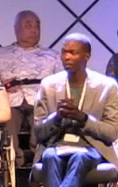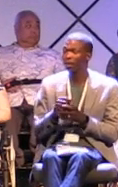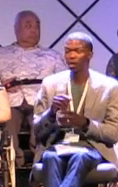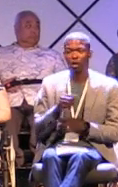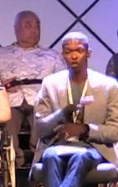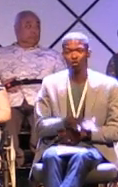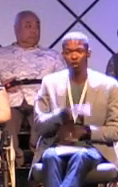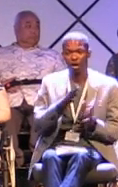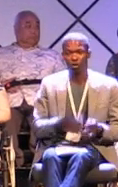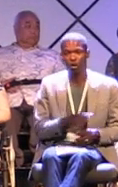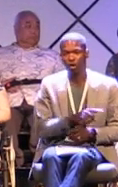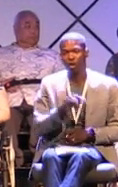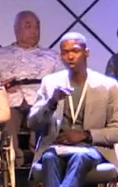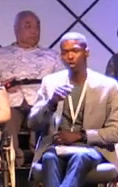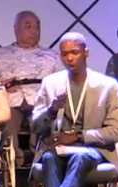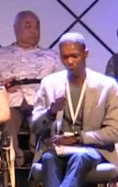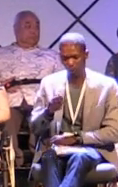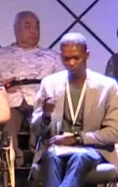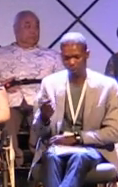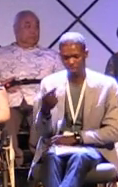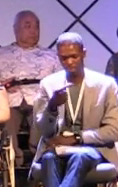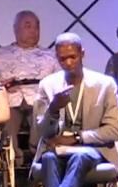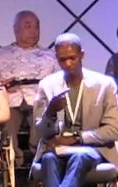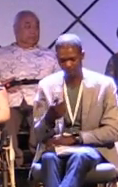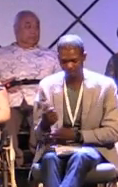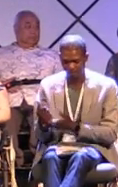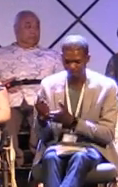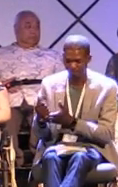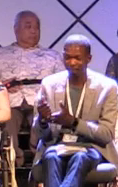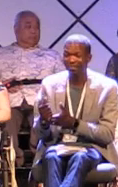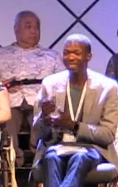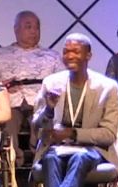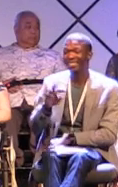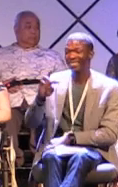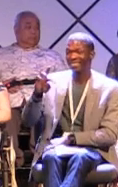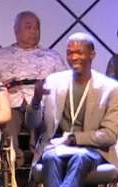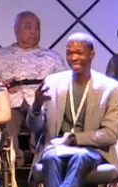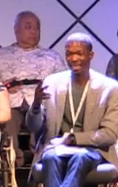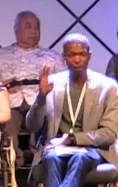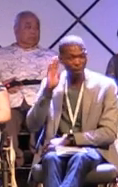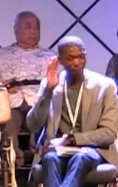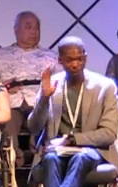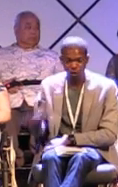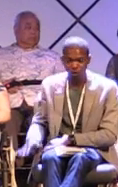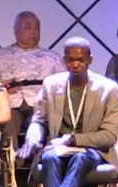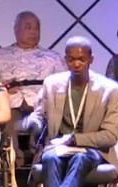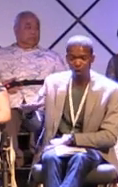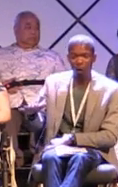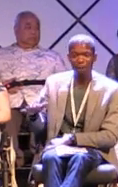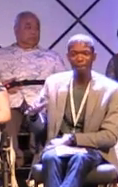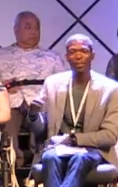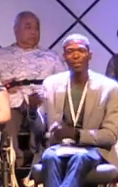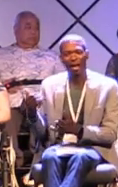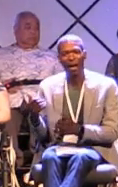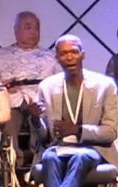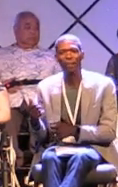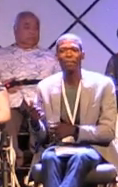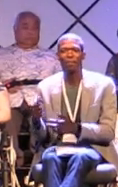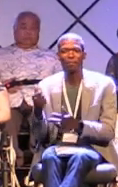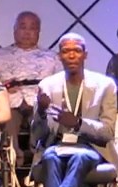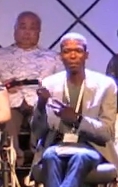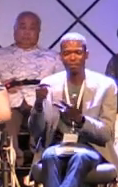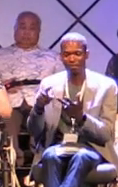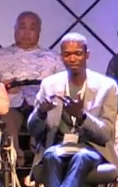Chad Convis of Twain Heart, California. Kenna is the second puppy that they have raised, and they are currently working on puppy number